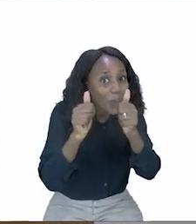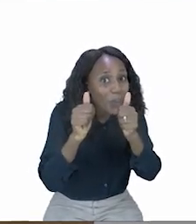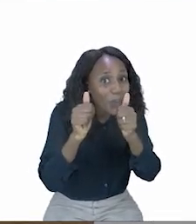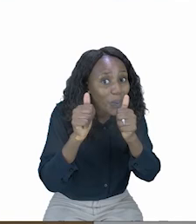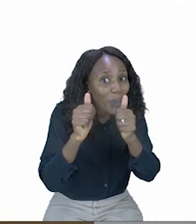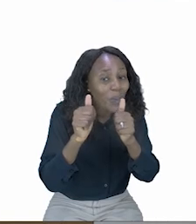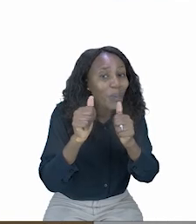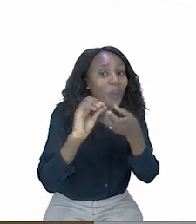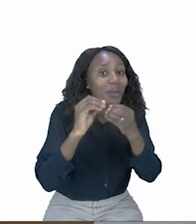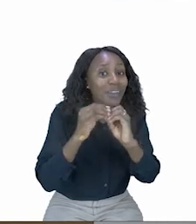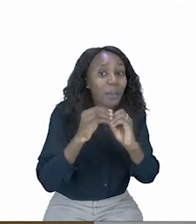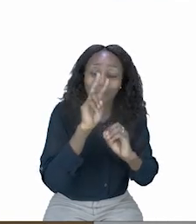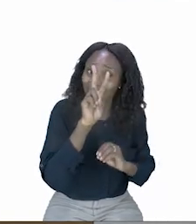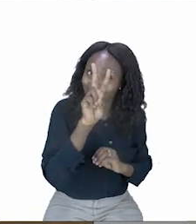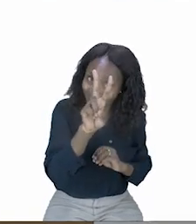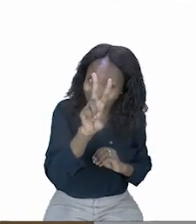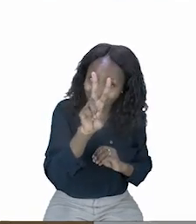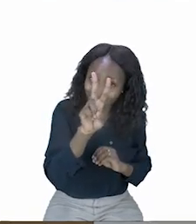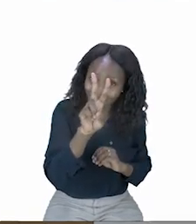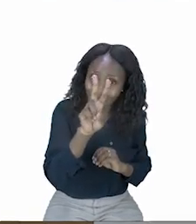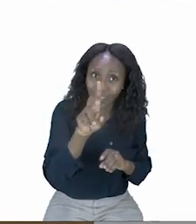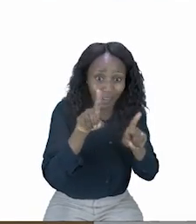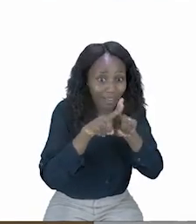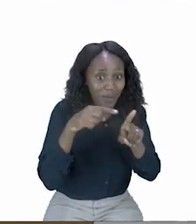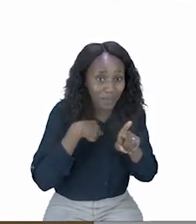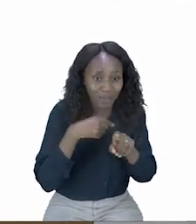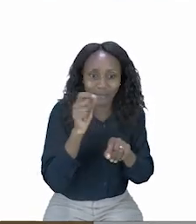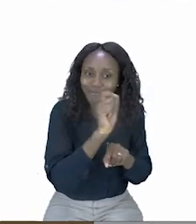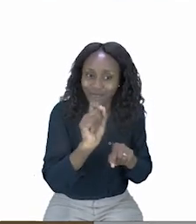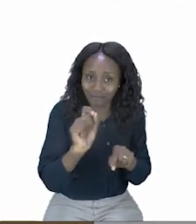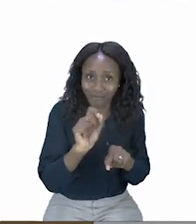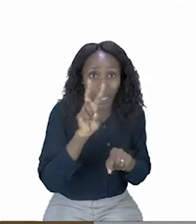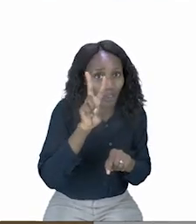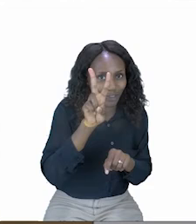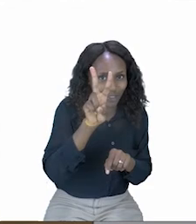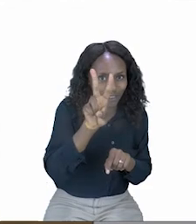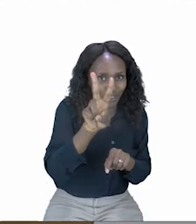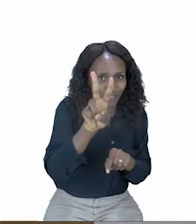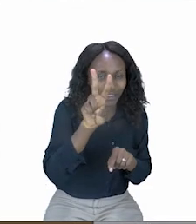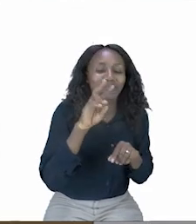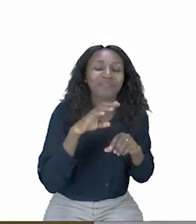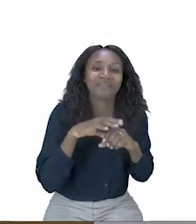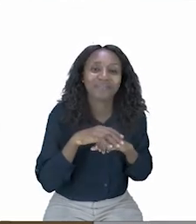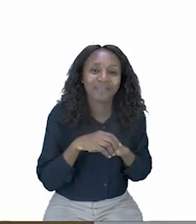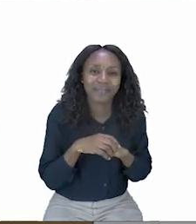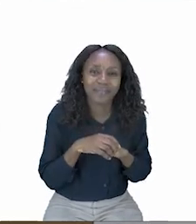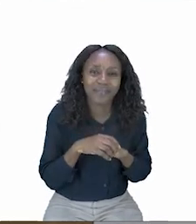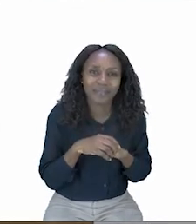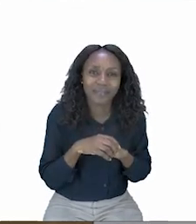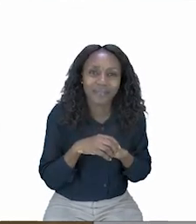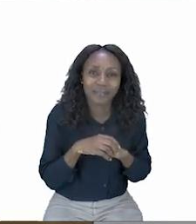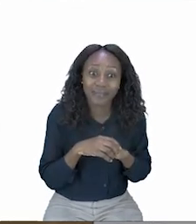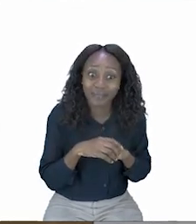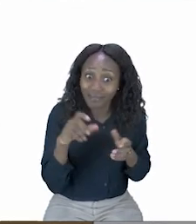the number 2, and so am I. There we go. I have my 2 on the board. Do you have